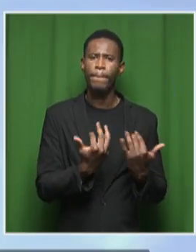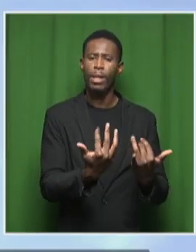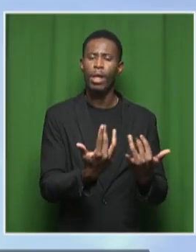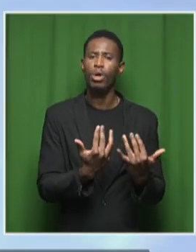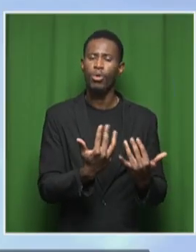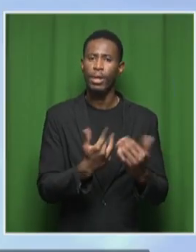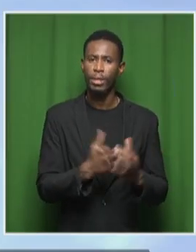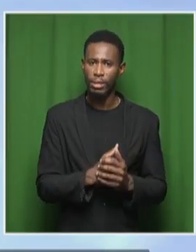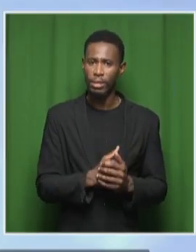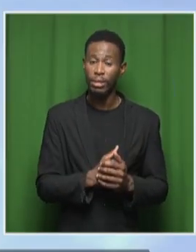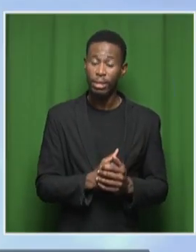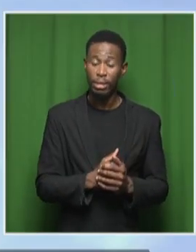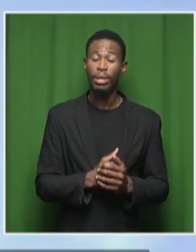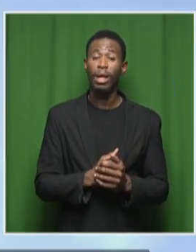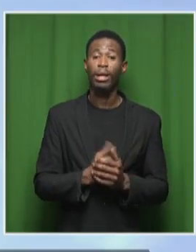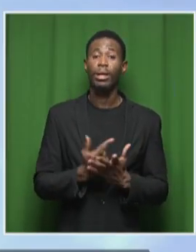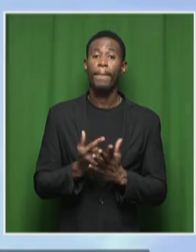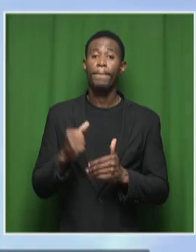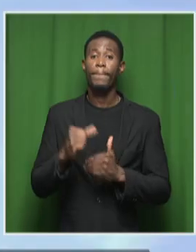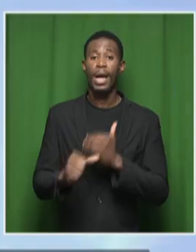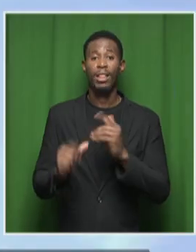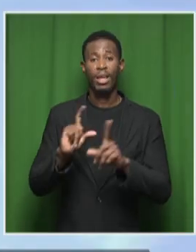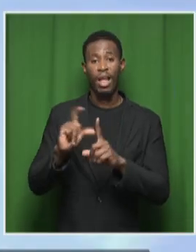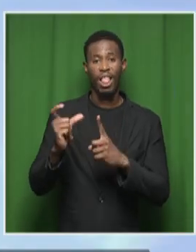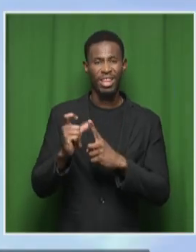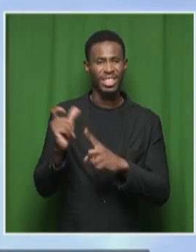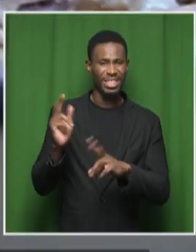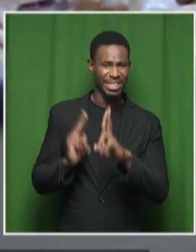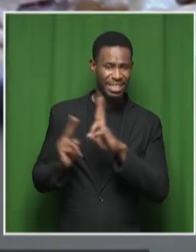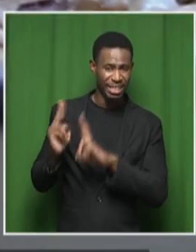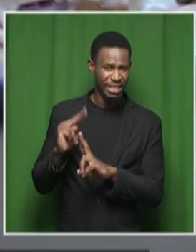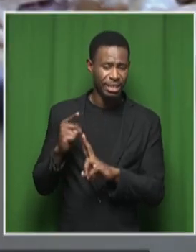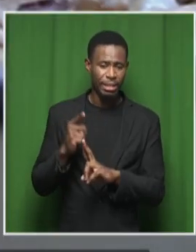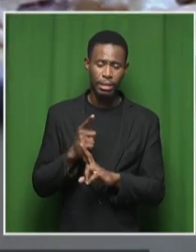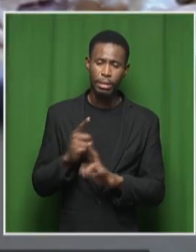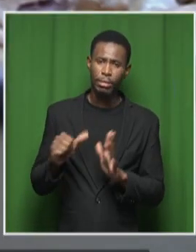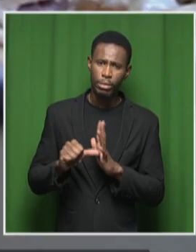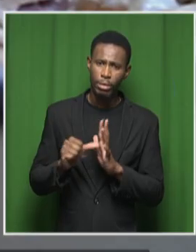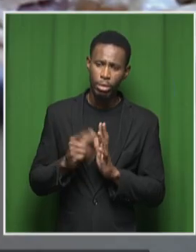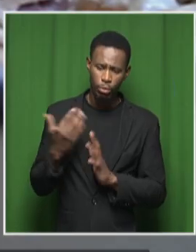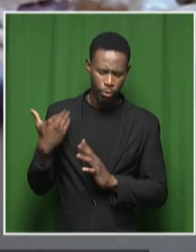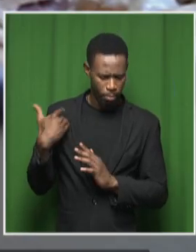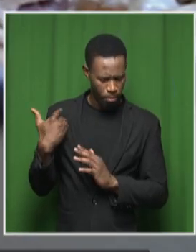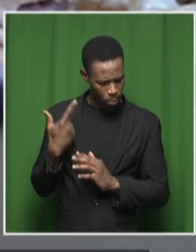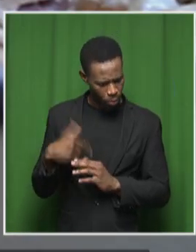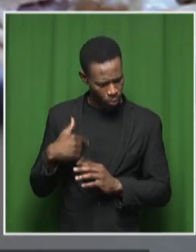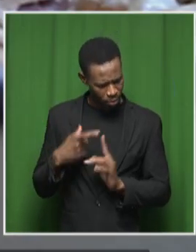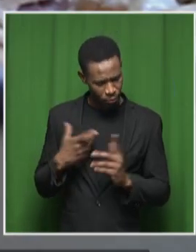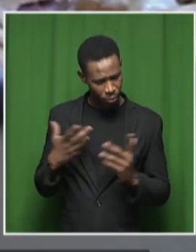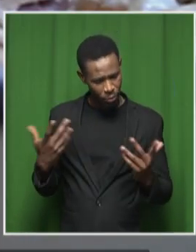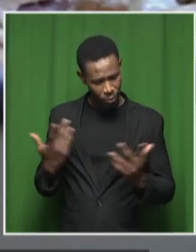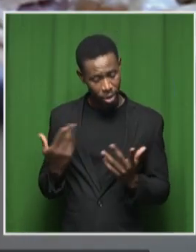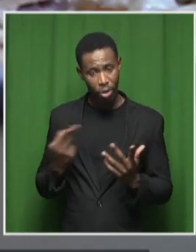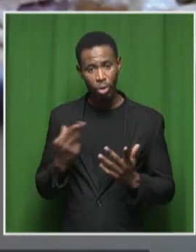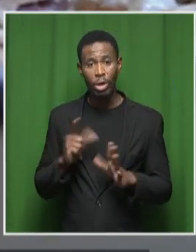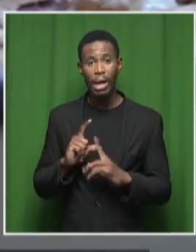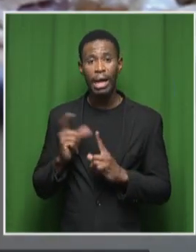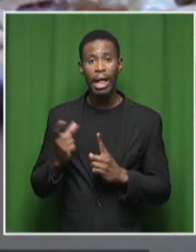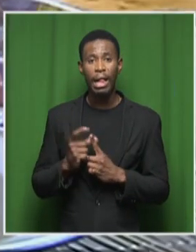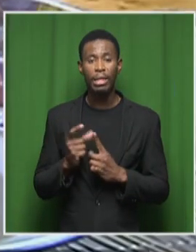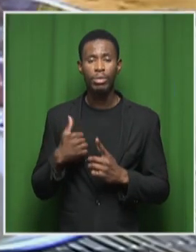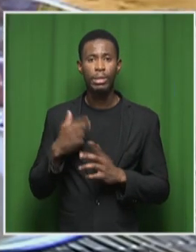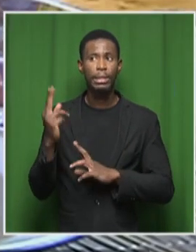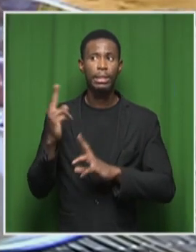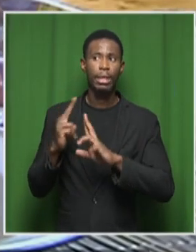Heritage Month is a touching reminder of our indigenous roots and the significance of preserving our cultural